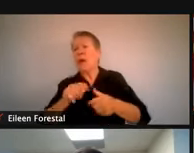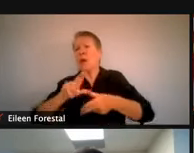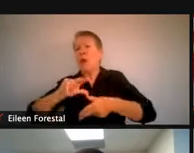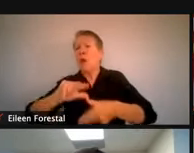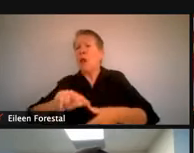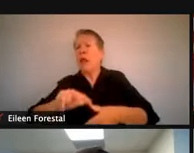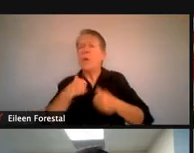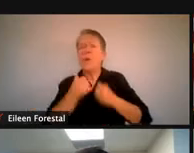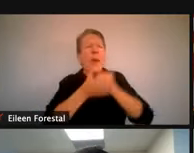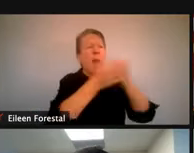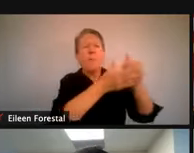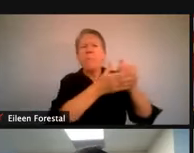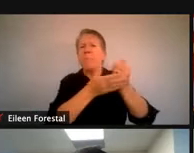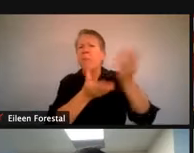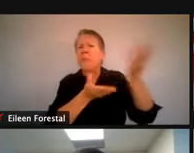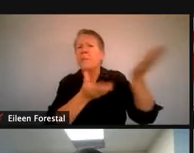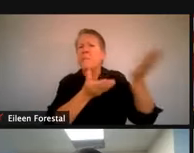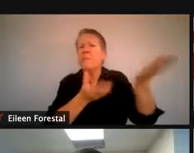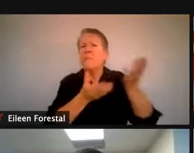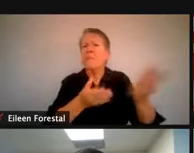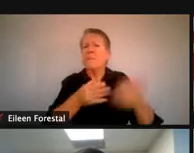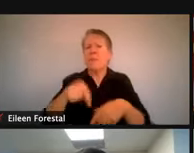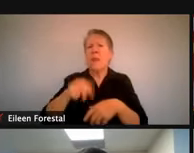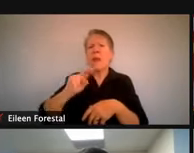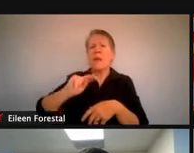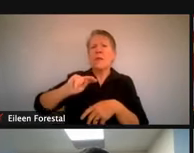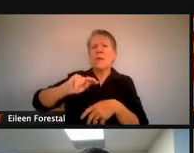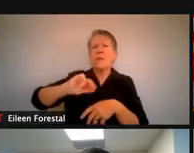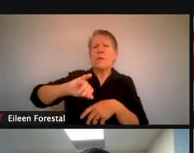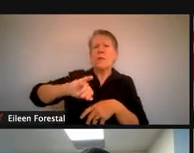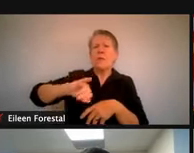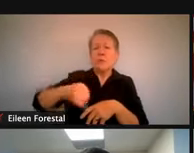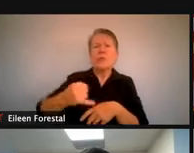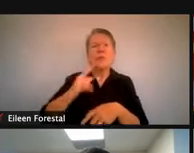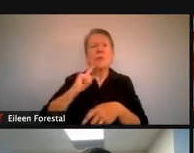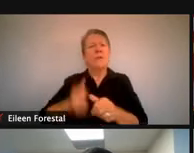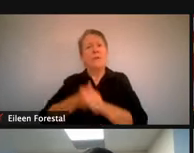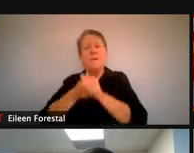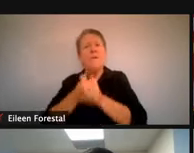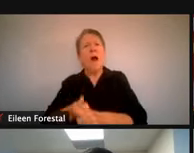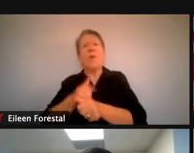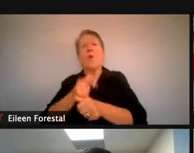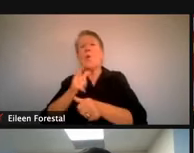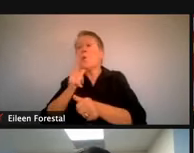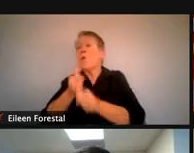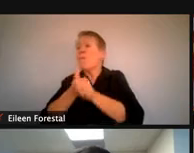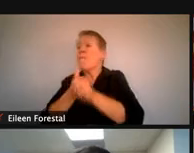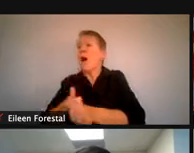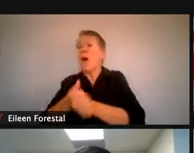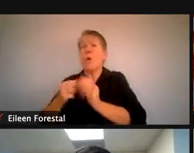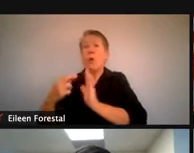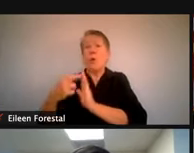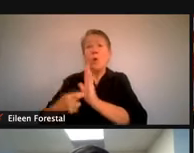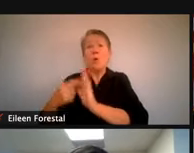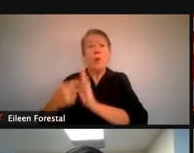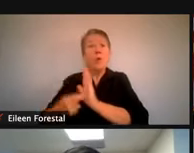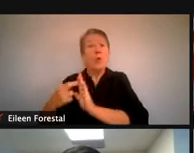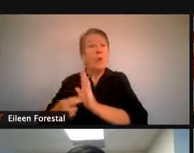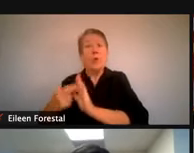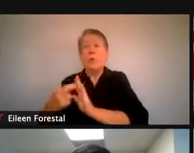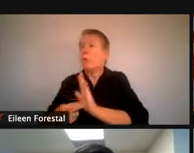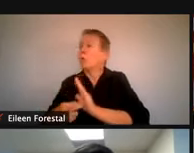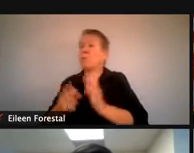regard to compliance, again, we didn't have any executive order compliance violations reported to the ROC. But